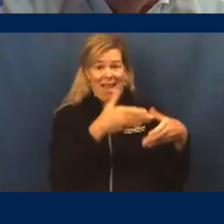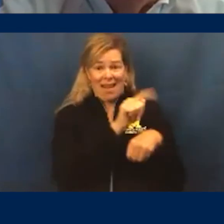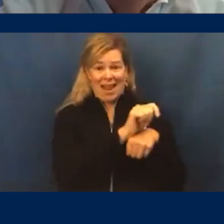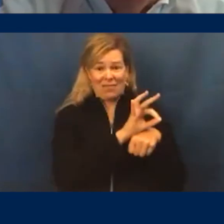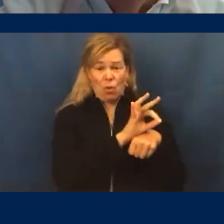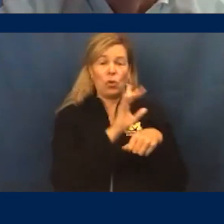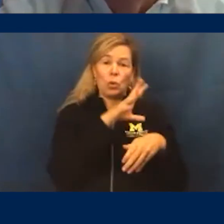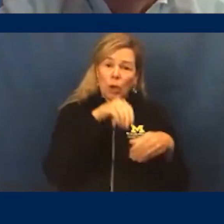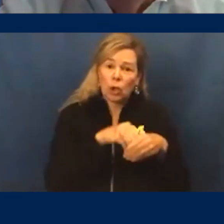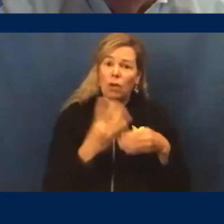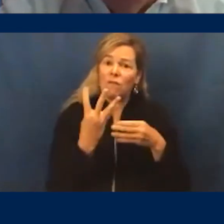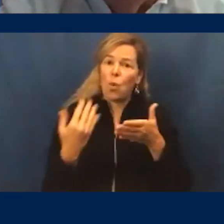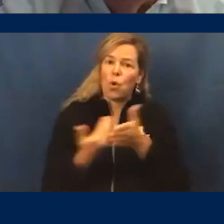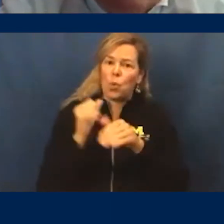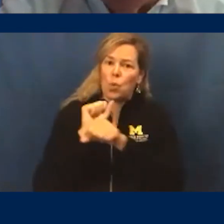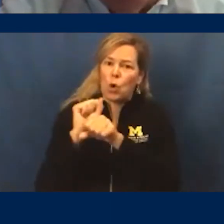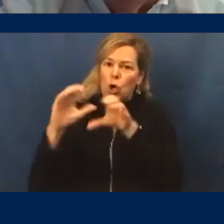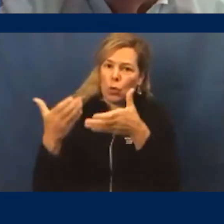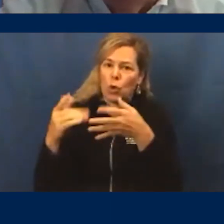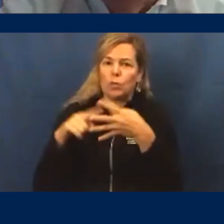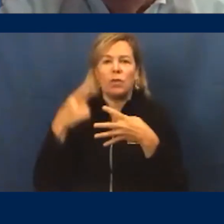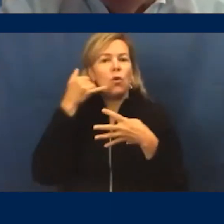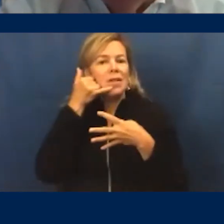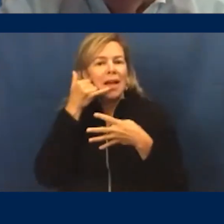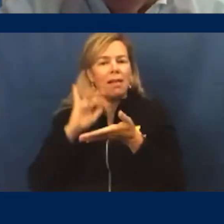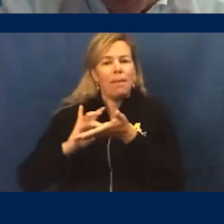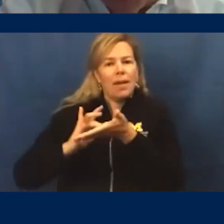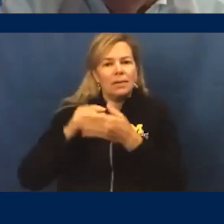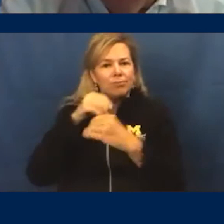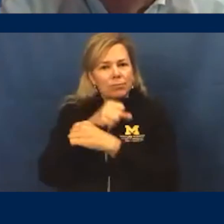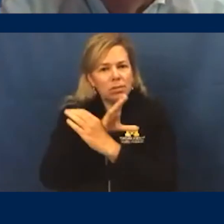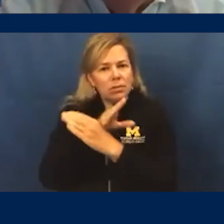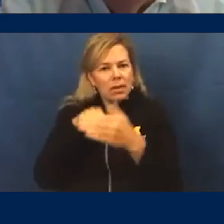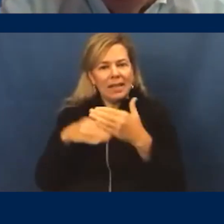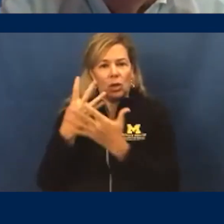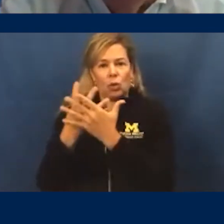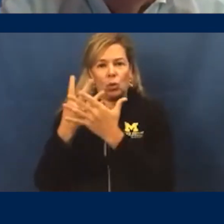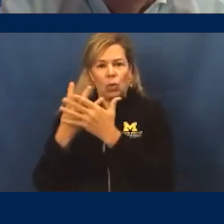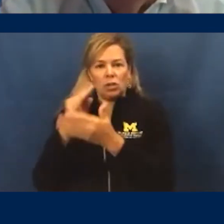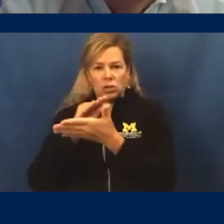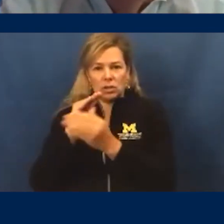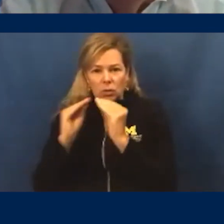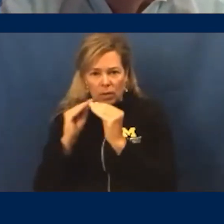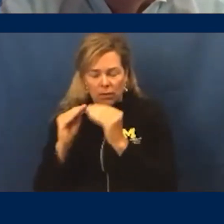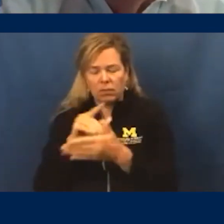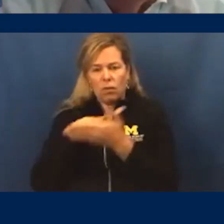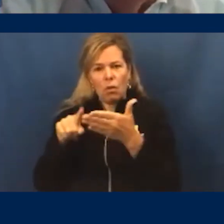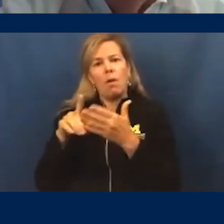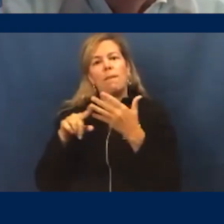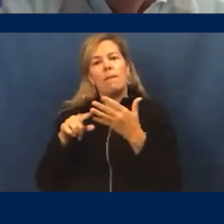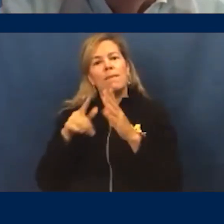include 4 new ones in telemedicine access, corrections reform, environmental issues, and